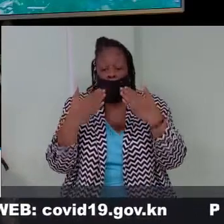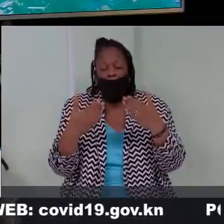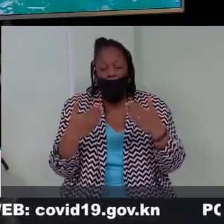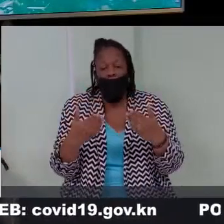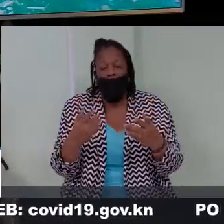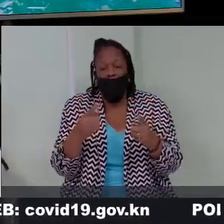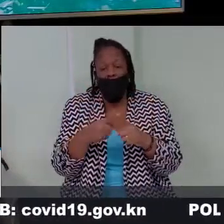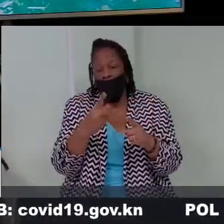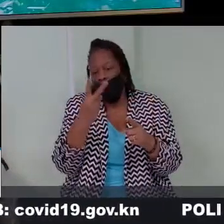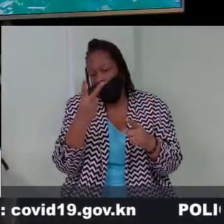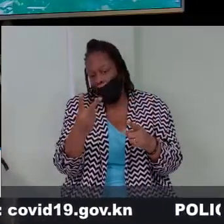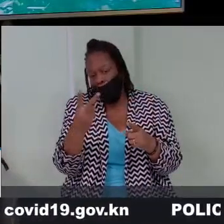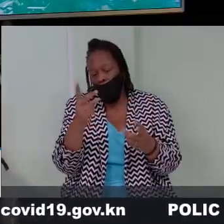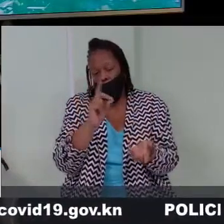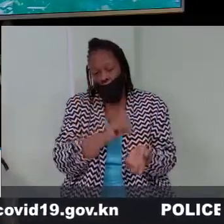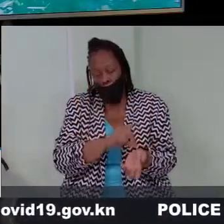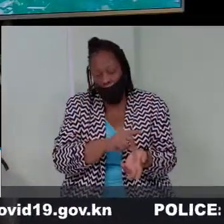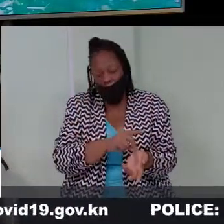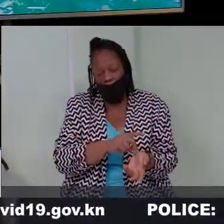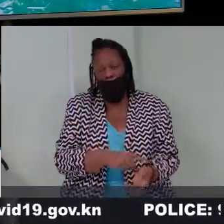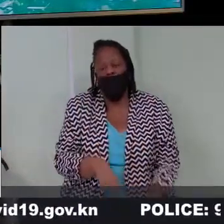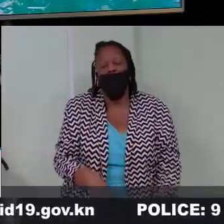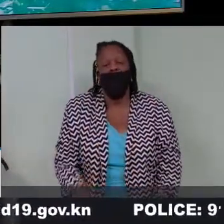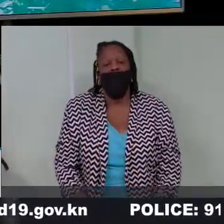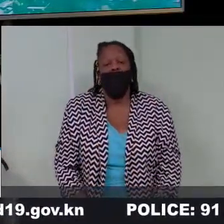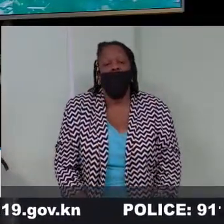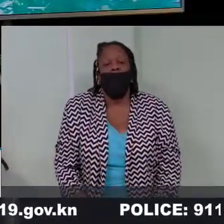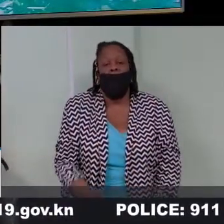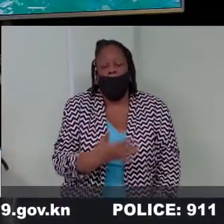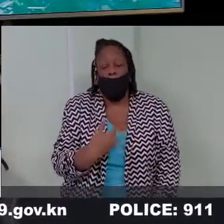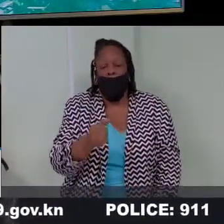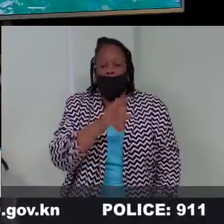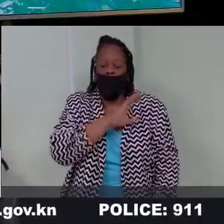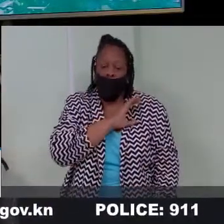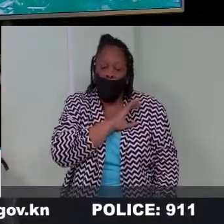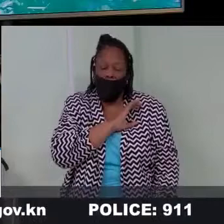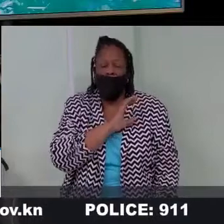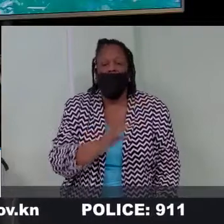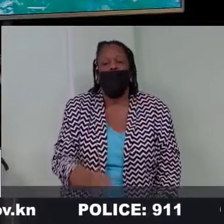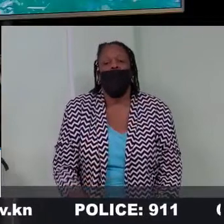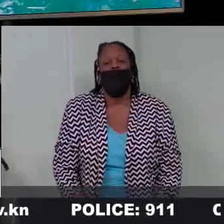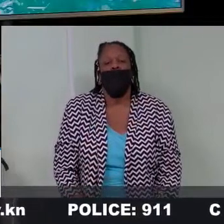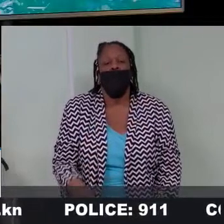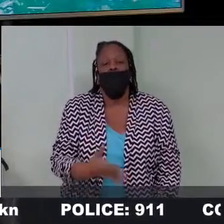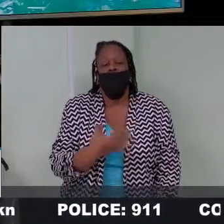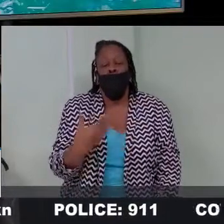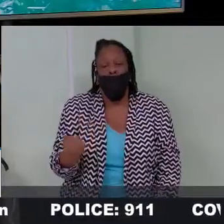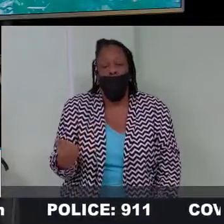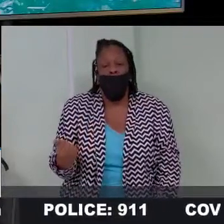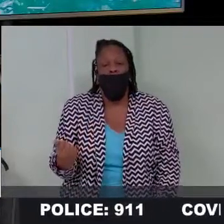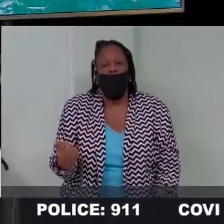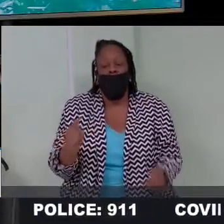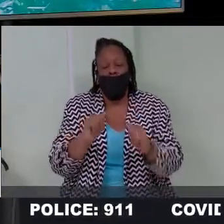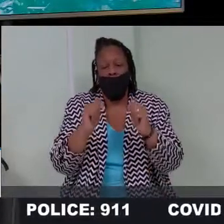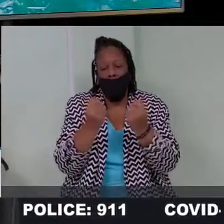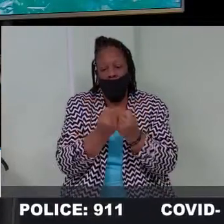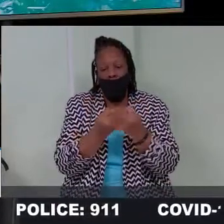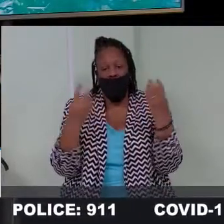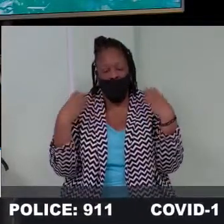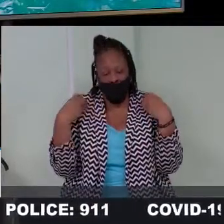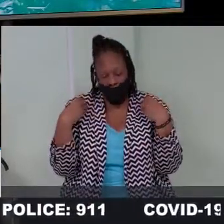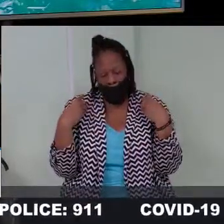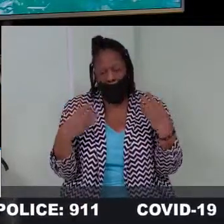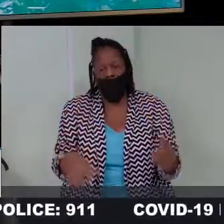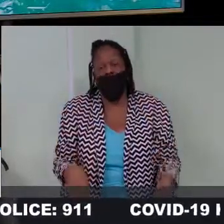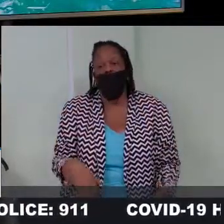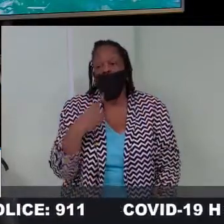Dr. Wilkinson and Superintendent Henry and the National COVID-19 Task Force,